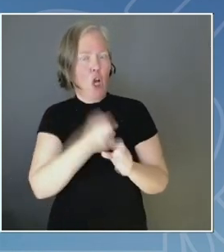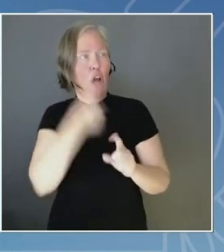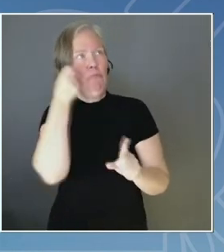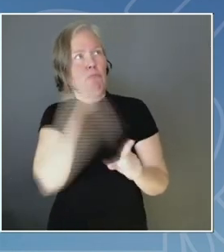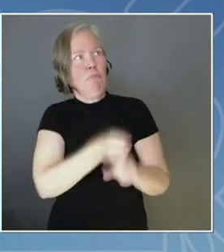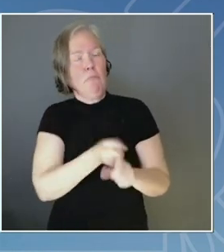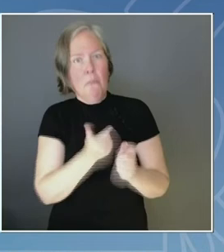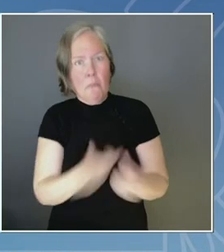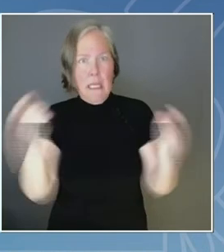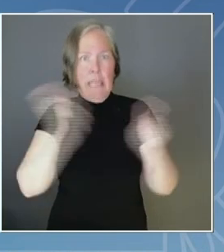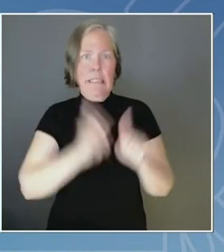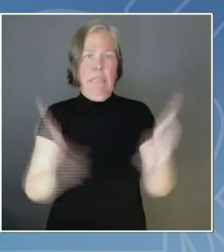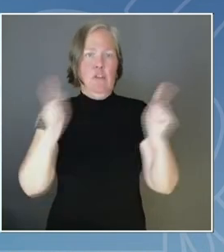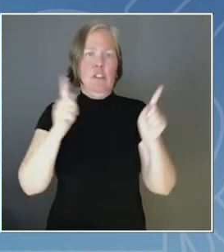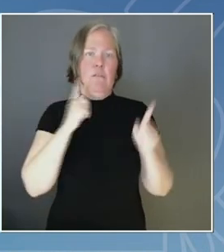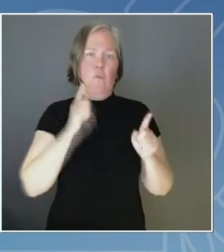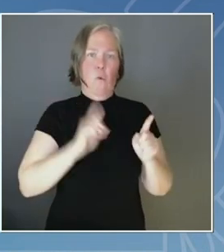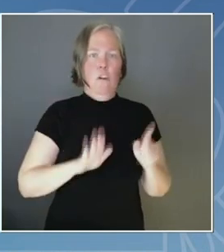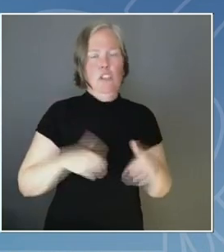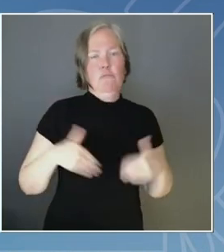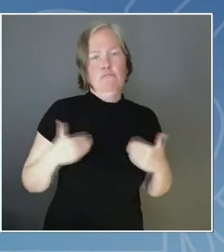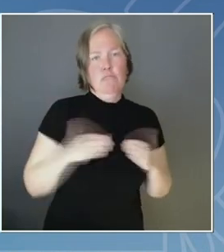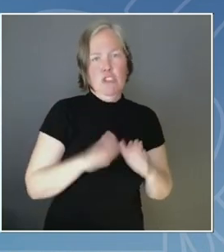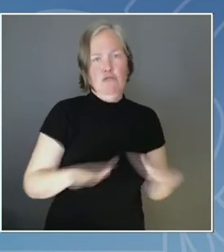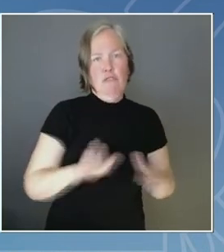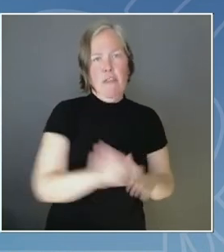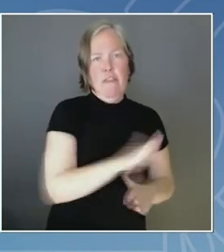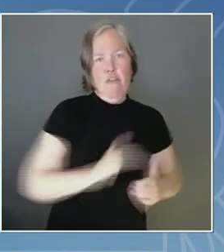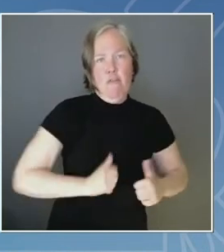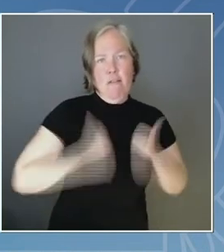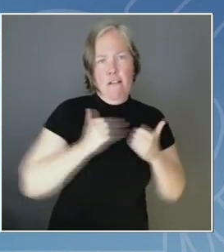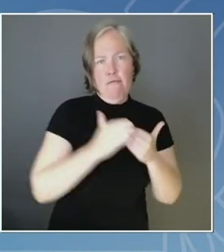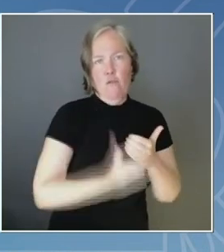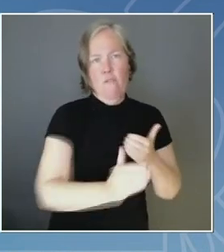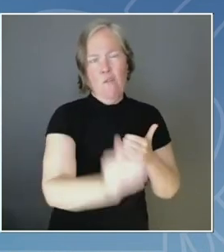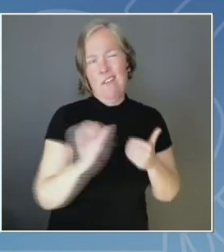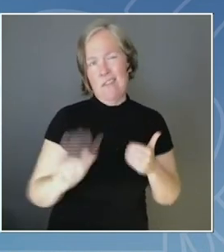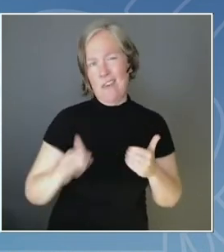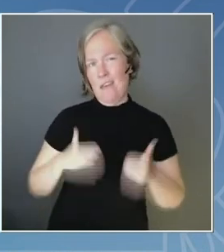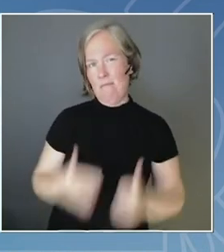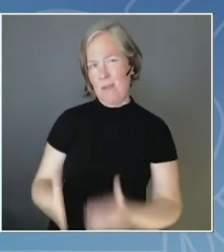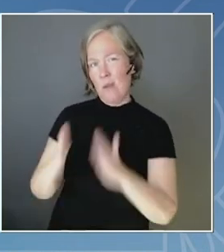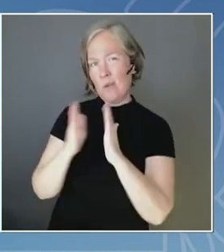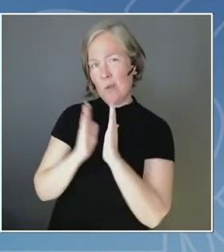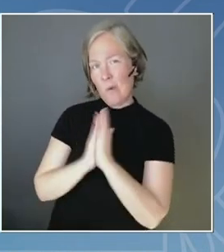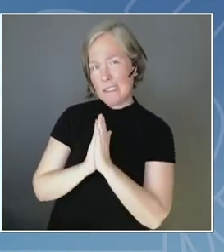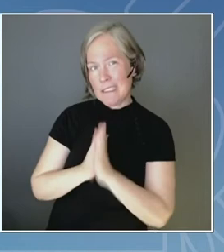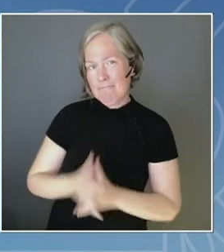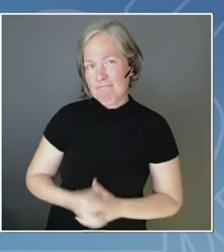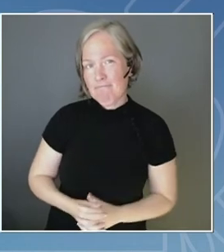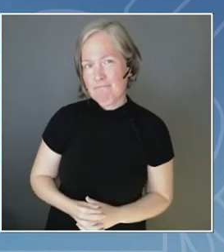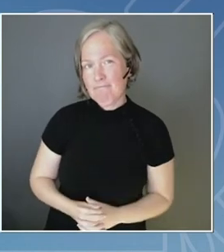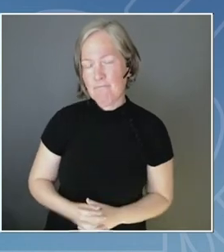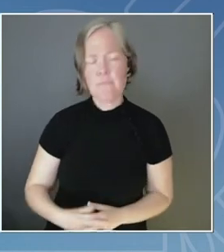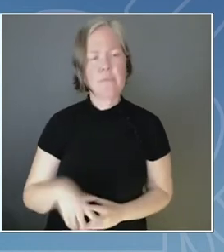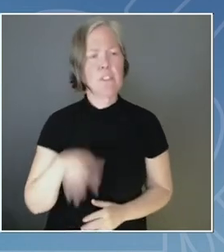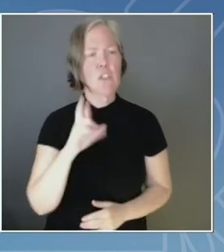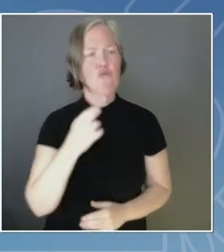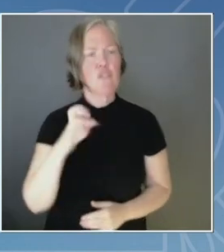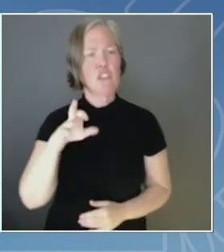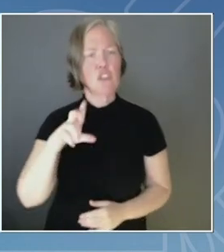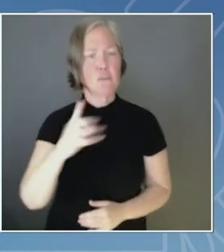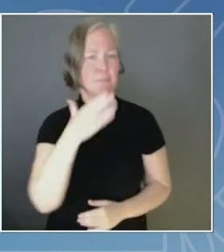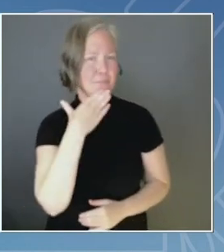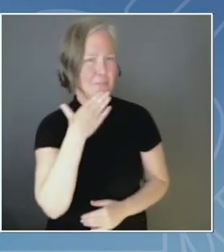they go forward. So that would be my request. Great, thank you very much, Dr. Nguyen. Let me ask a follow-up question